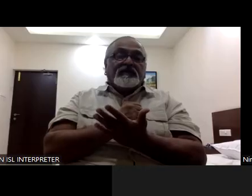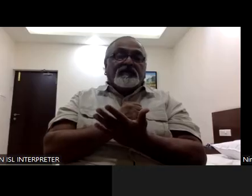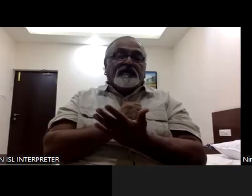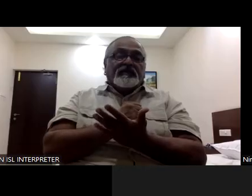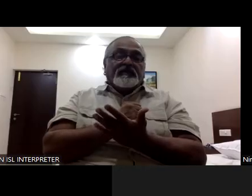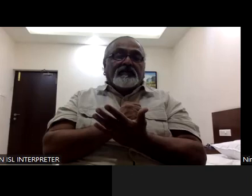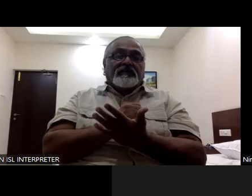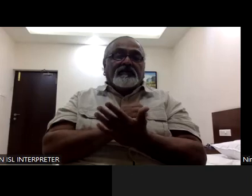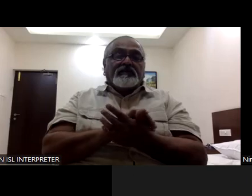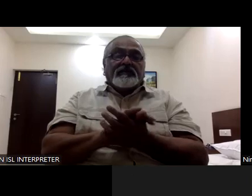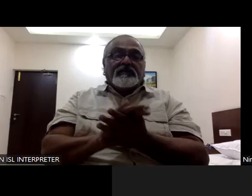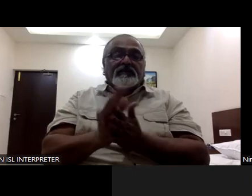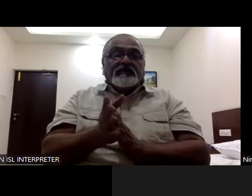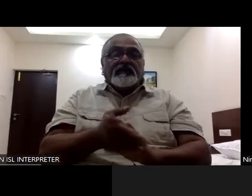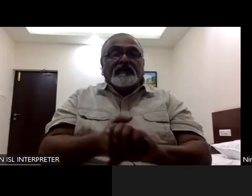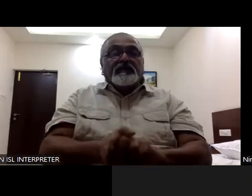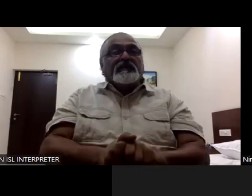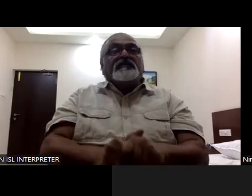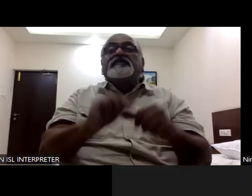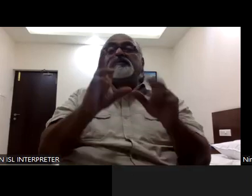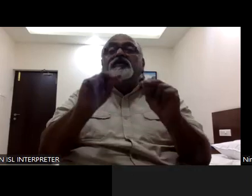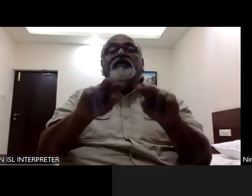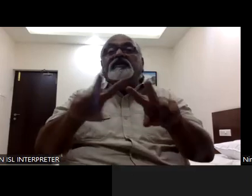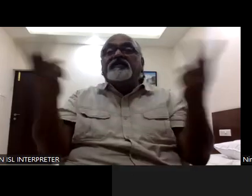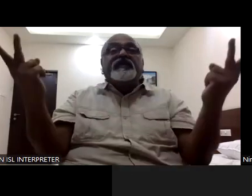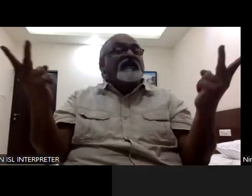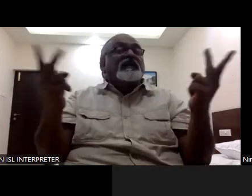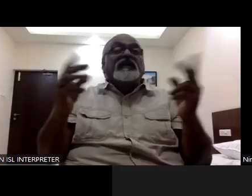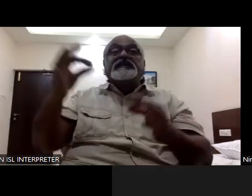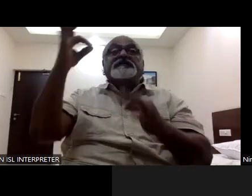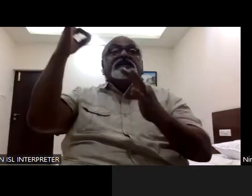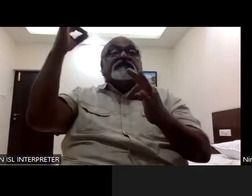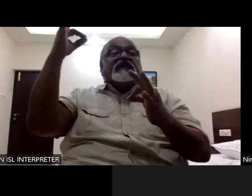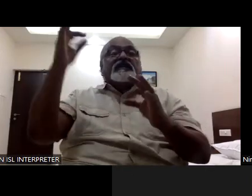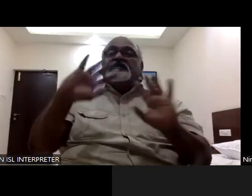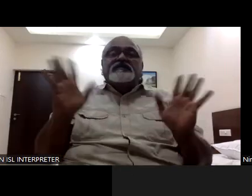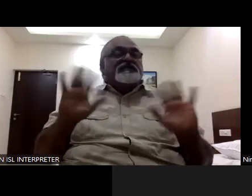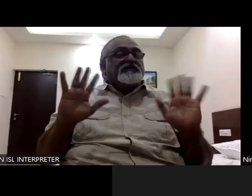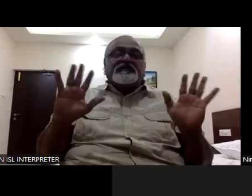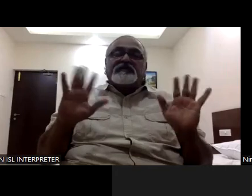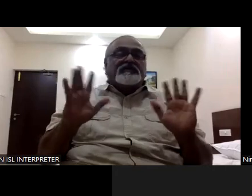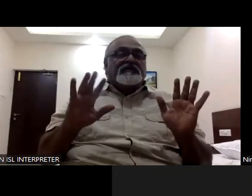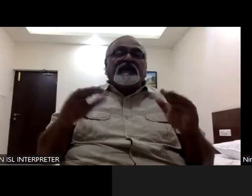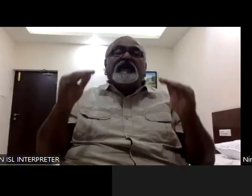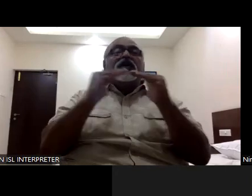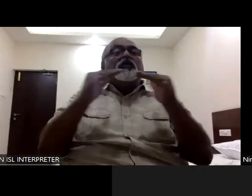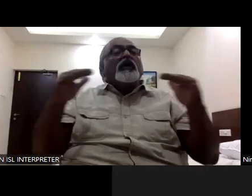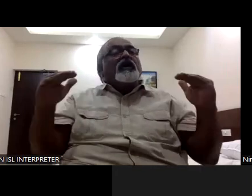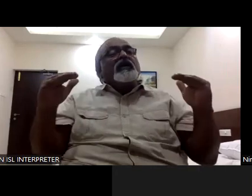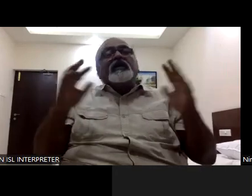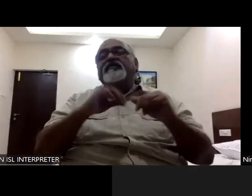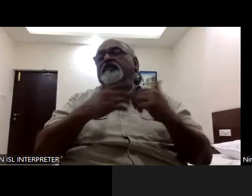they are not different. They're just like us. There's no difference between disabled and non-disabled. I've seen my students getting married